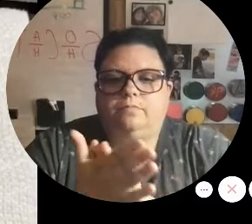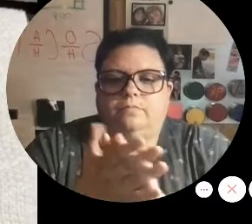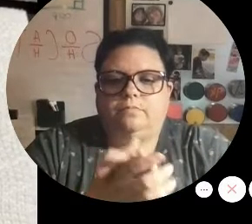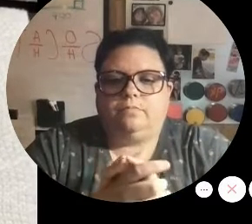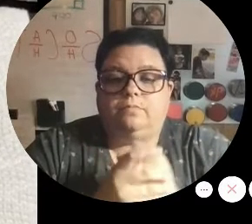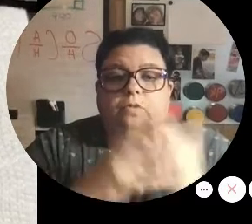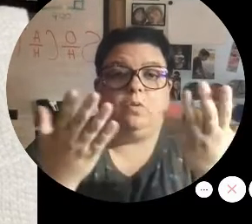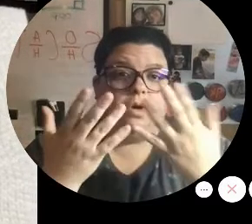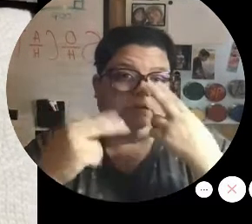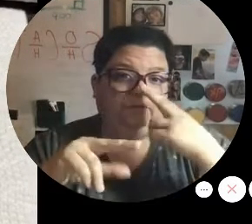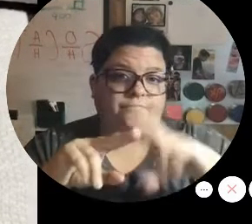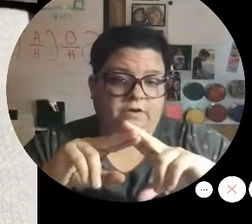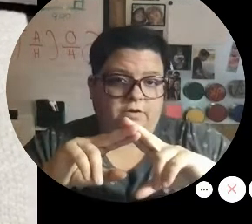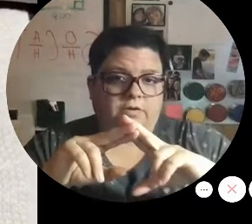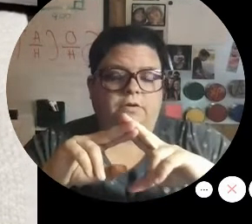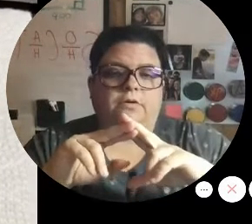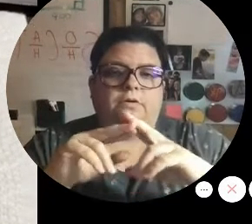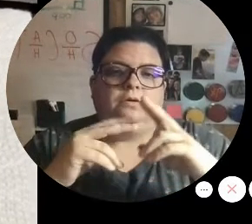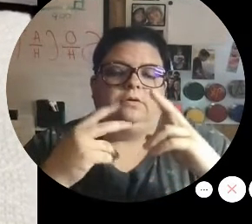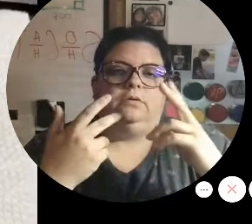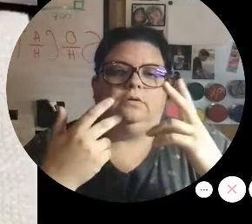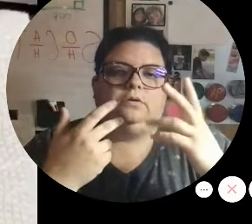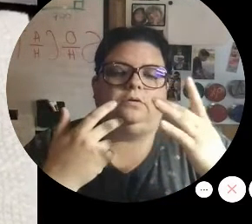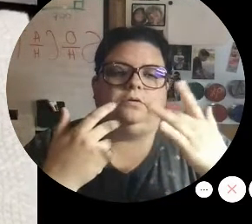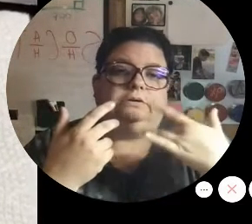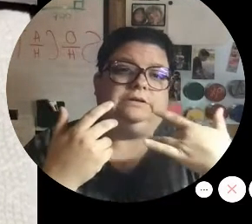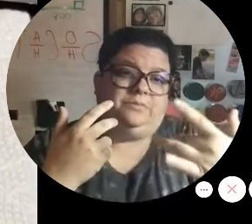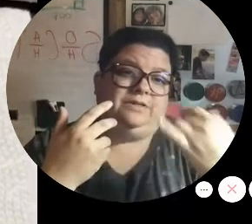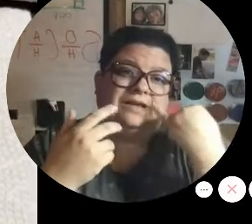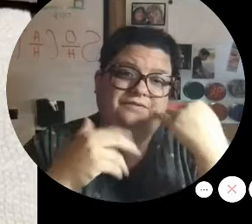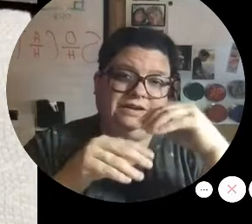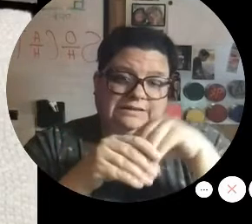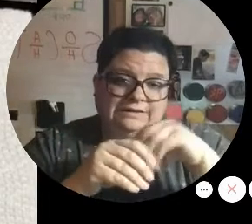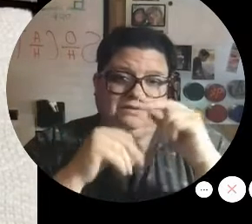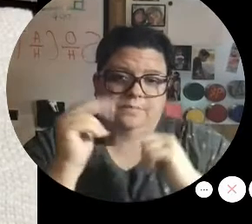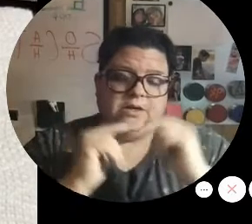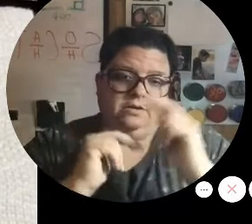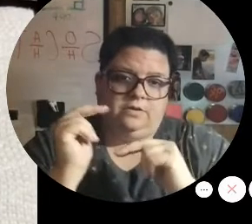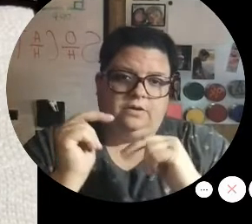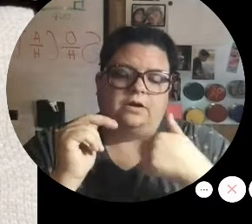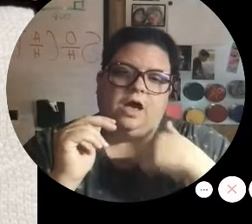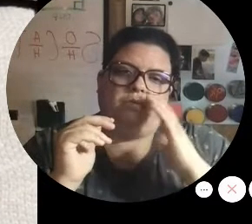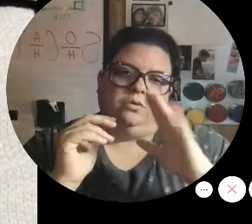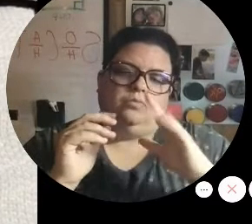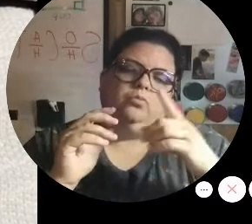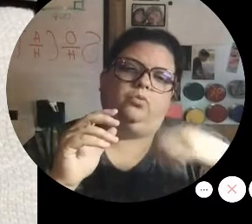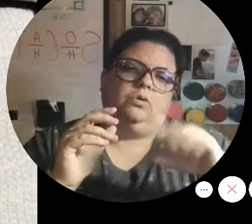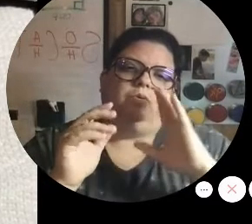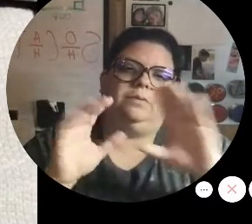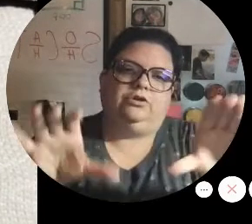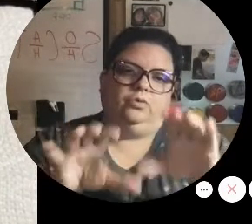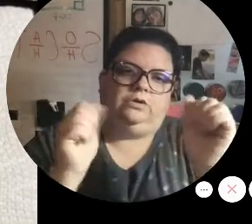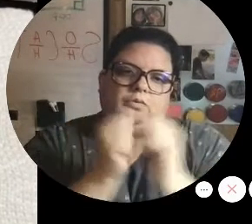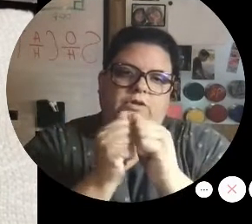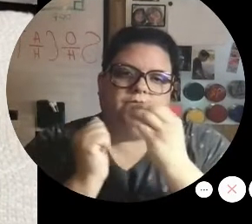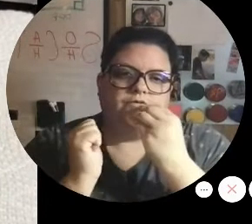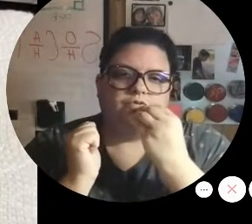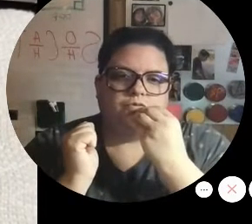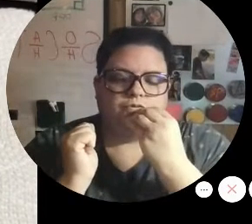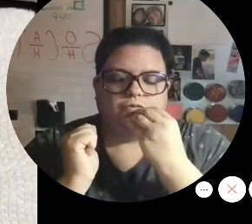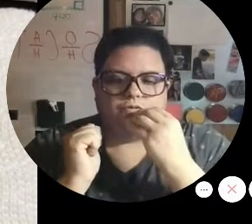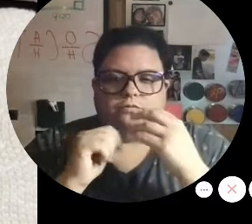What's fun is usually if we were in the building, we would do this with food.